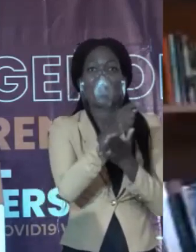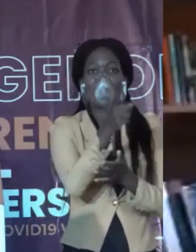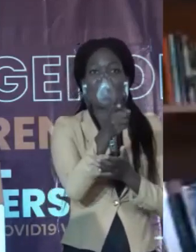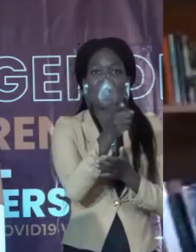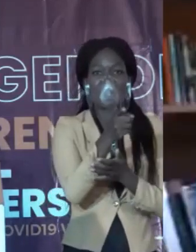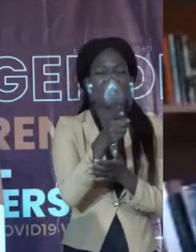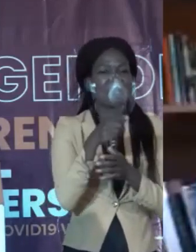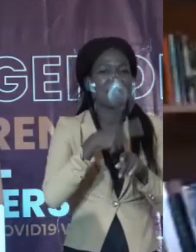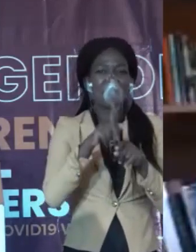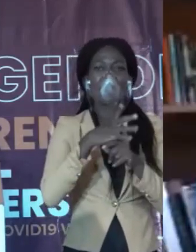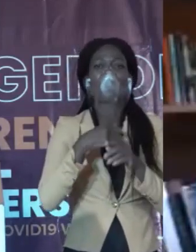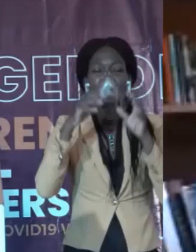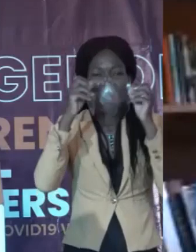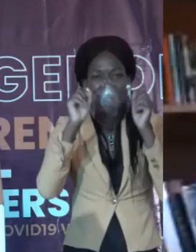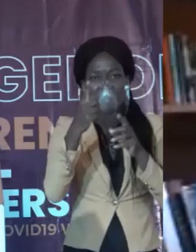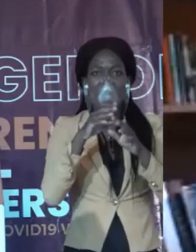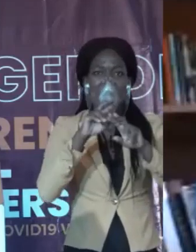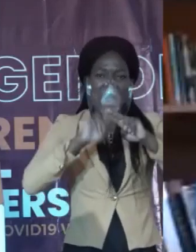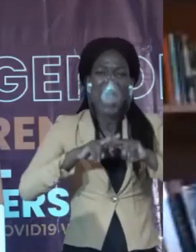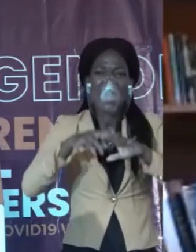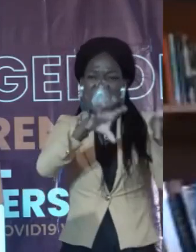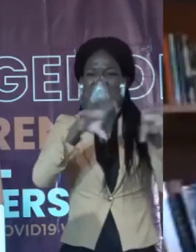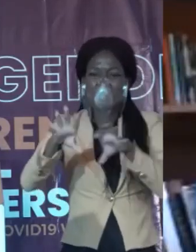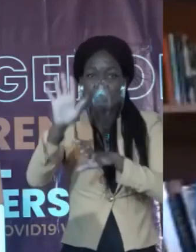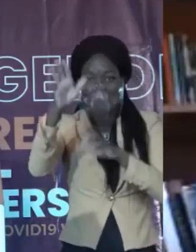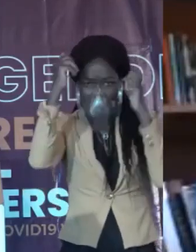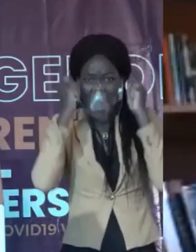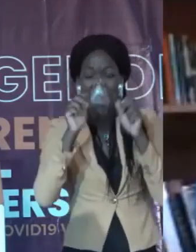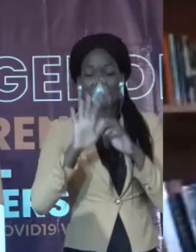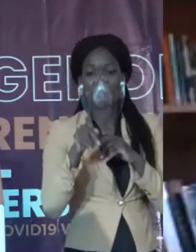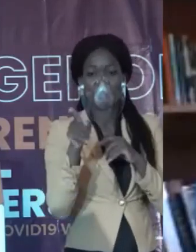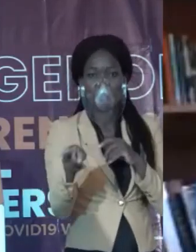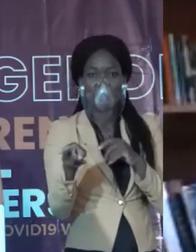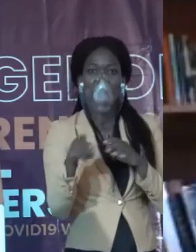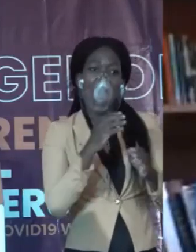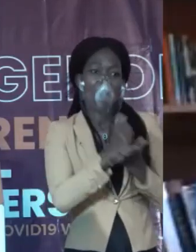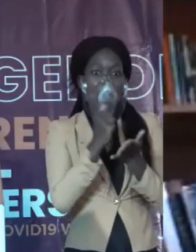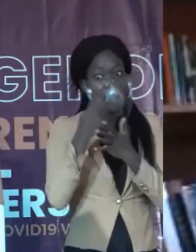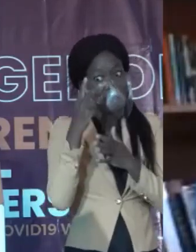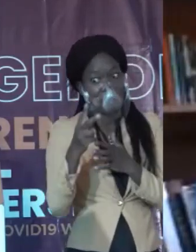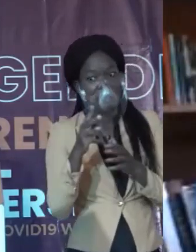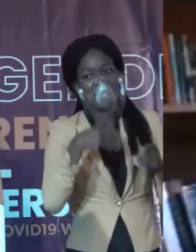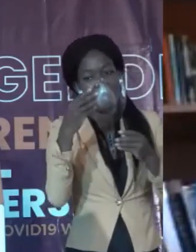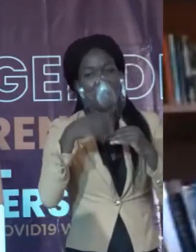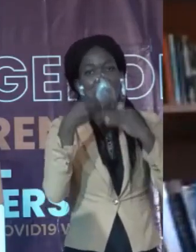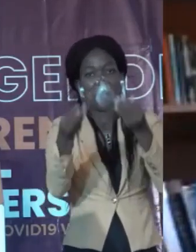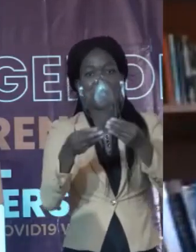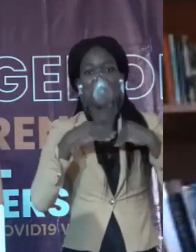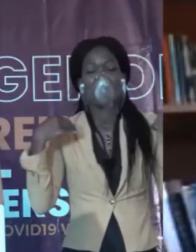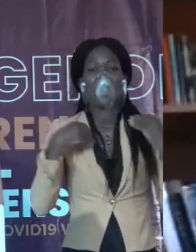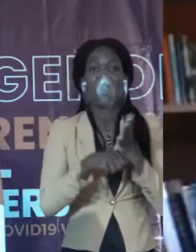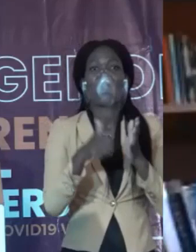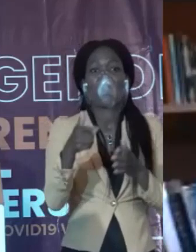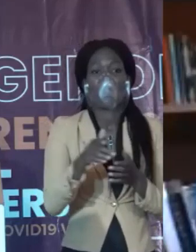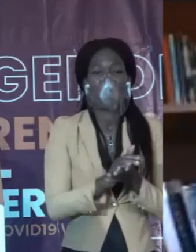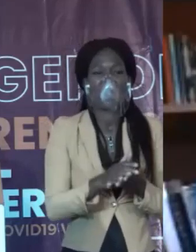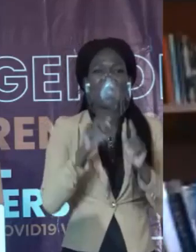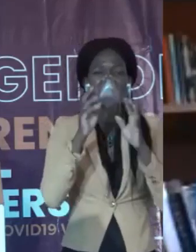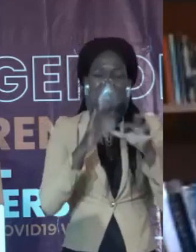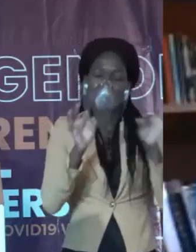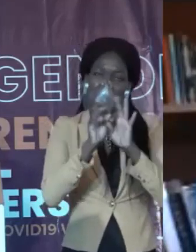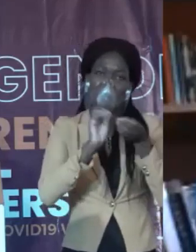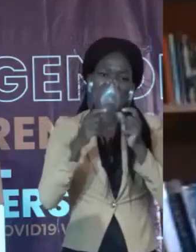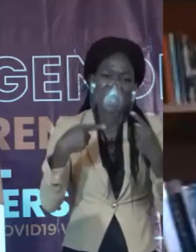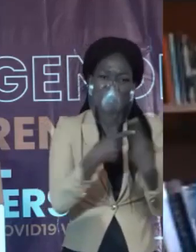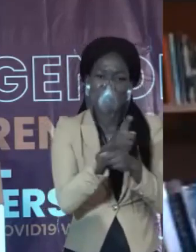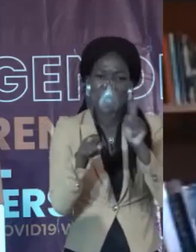around ownership and patriarchy that is embedded on it. So it's just to do the sensitization and awareness. Indeed, the strategy around financial literacy